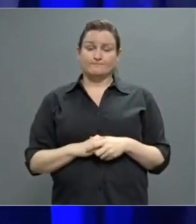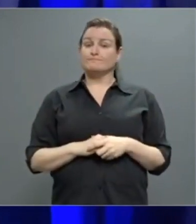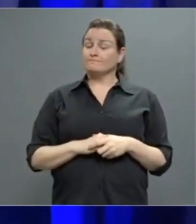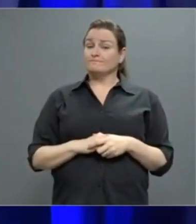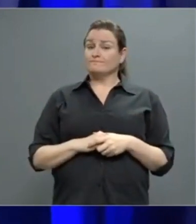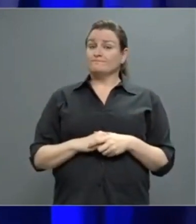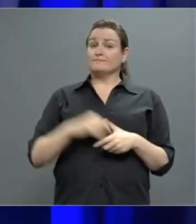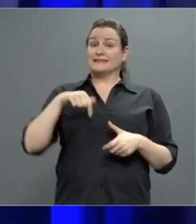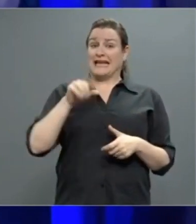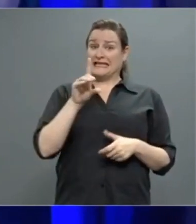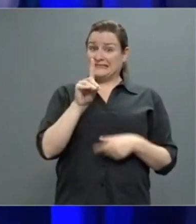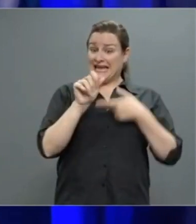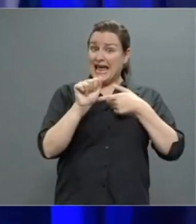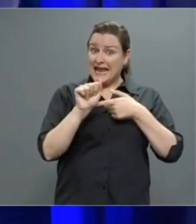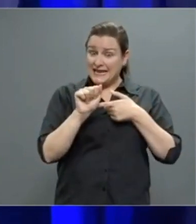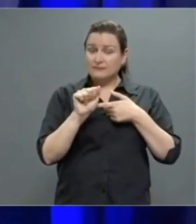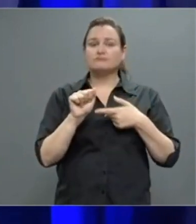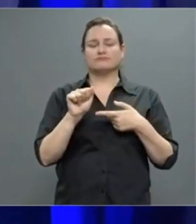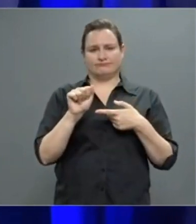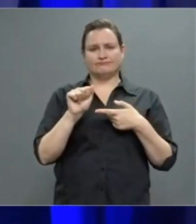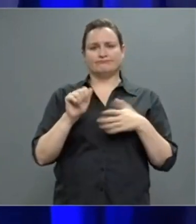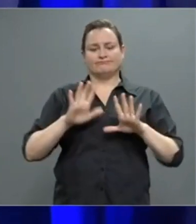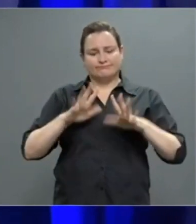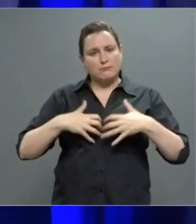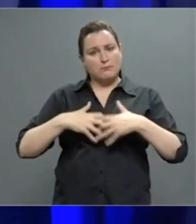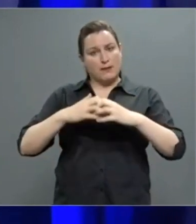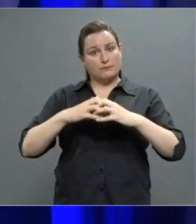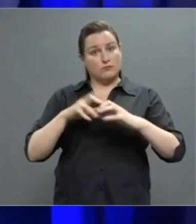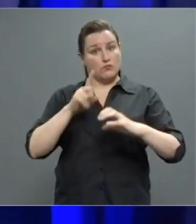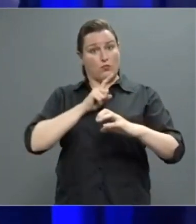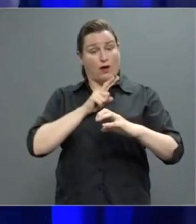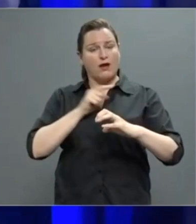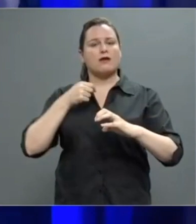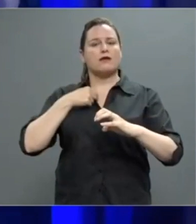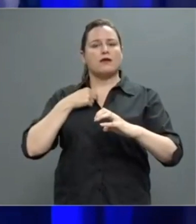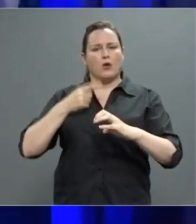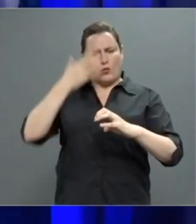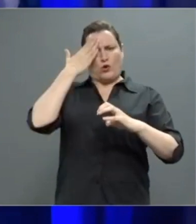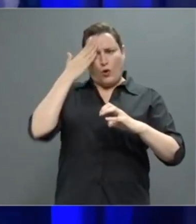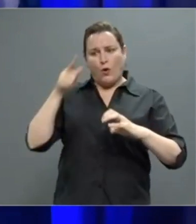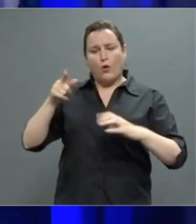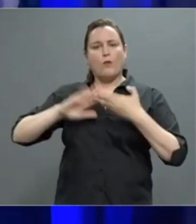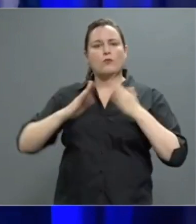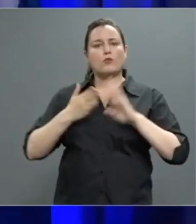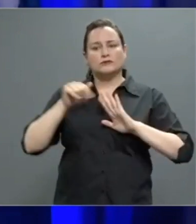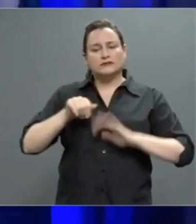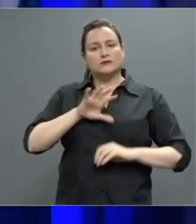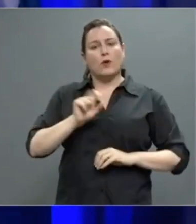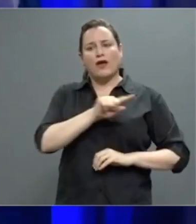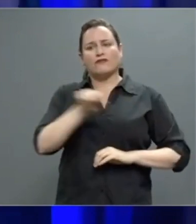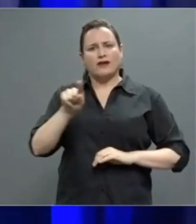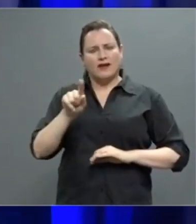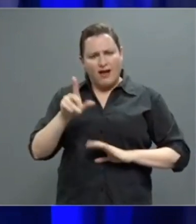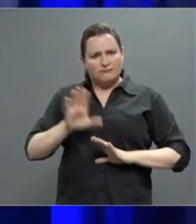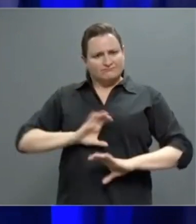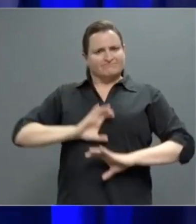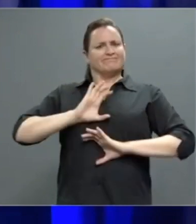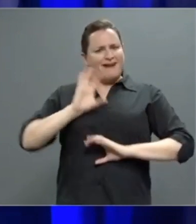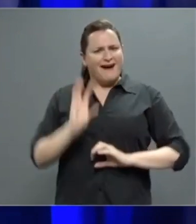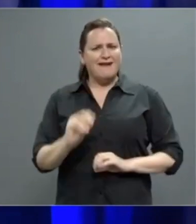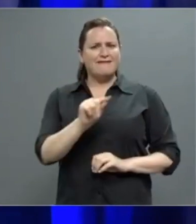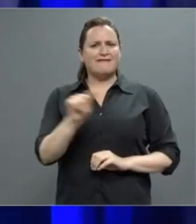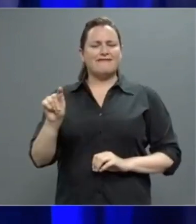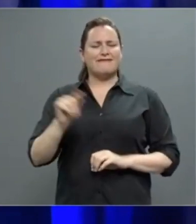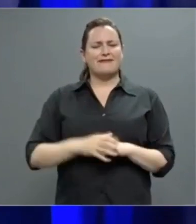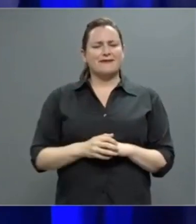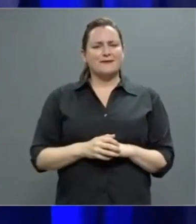our party is uniquely founded on faith in the South African people. People have sometimes had endless debates